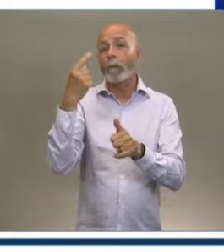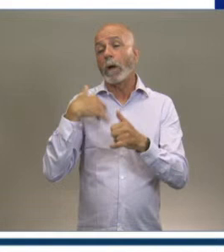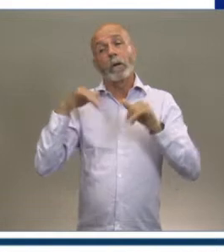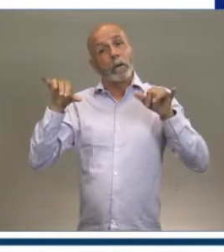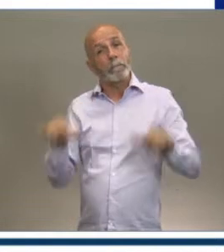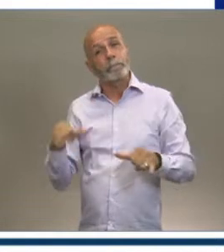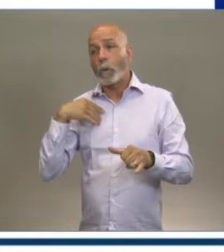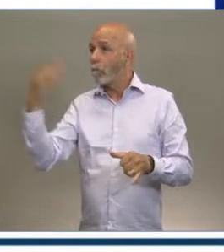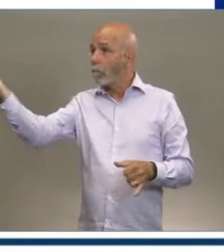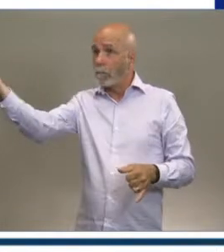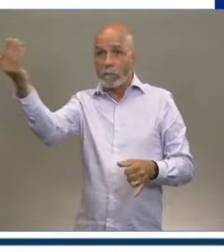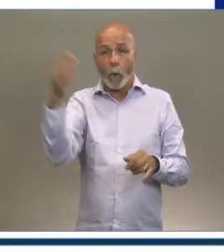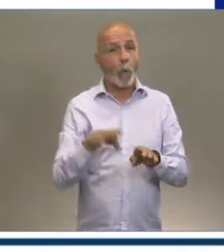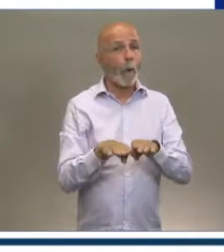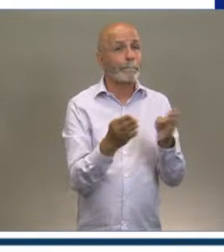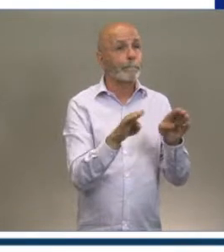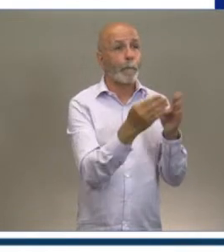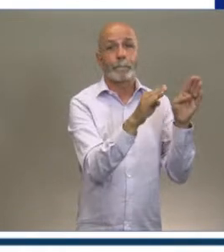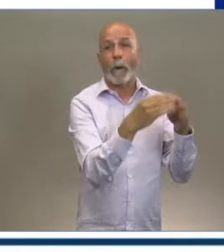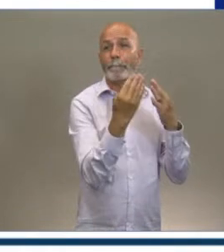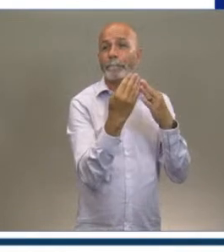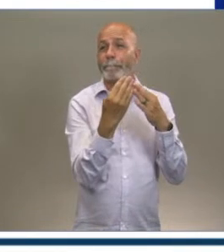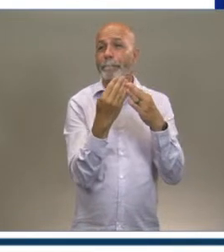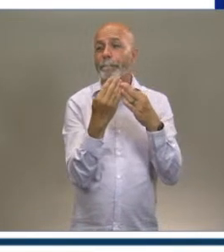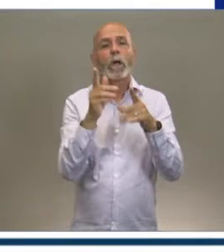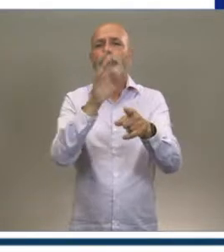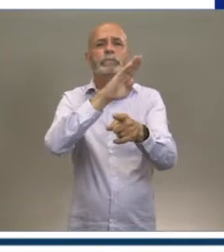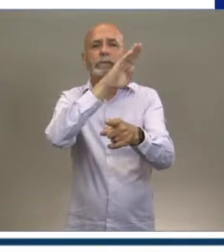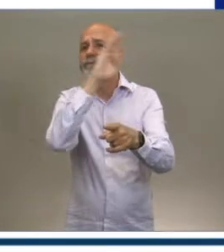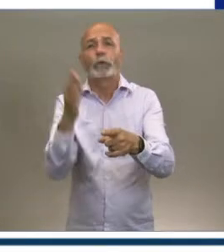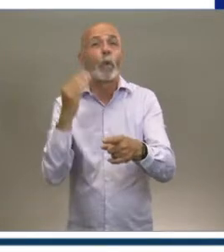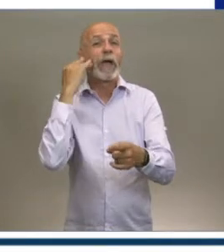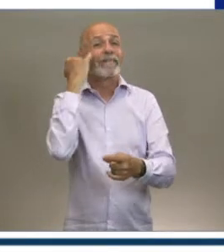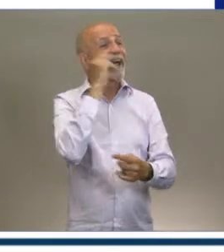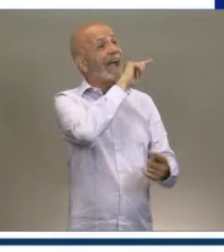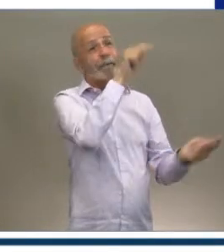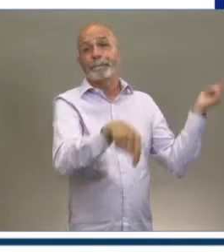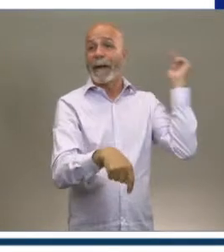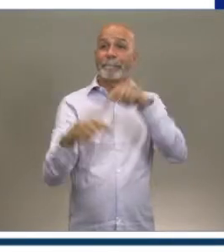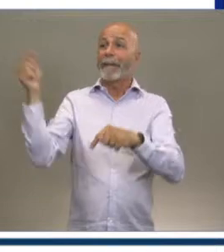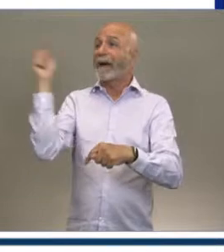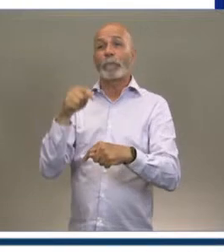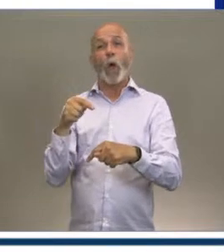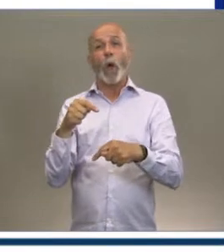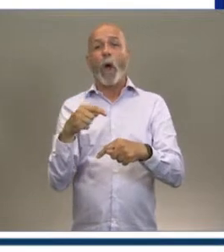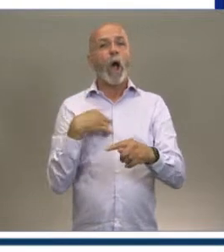start making plans, and who knows, maybe when you come, you'll just stay. Thank you.